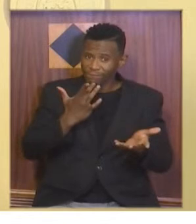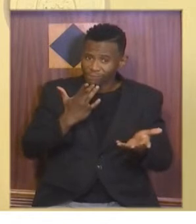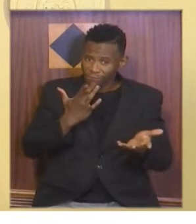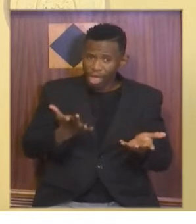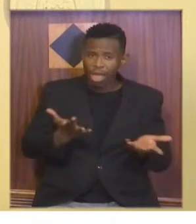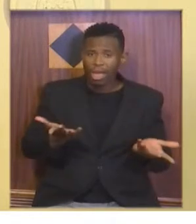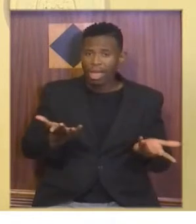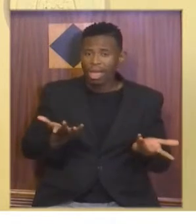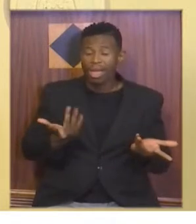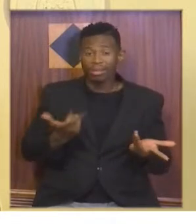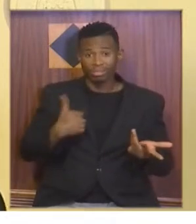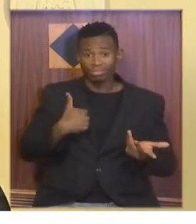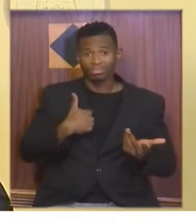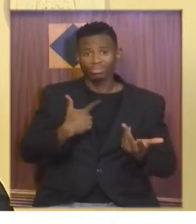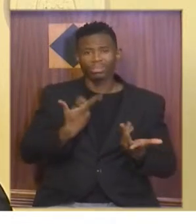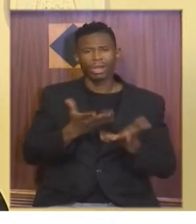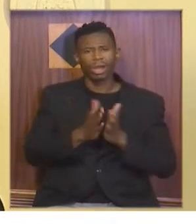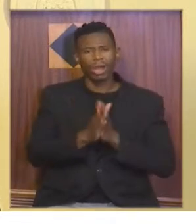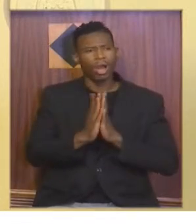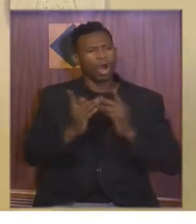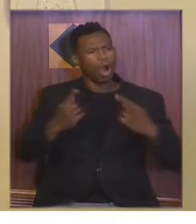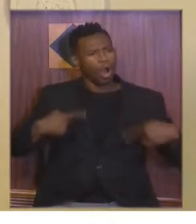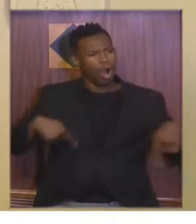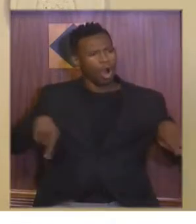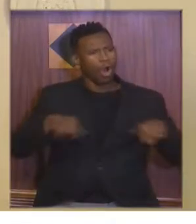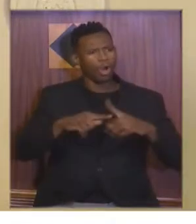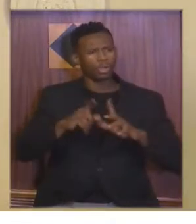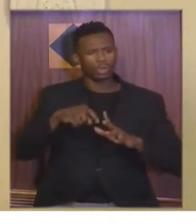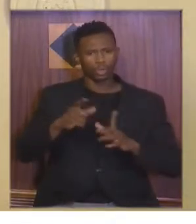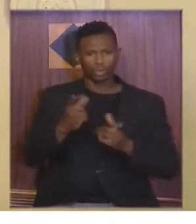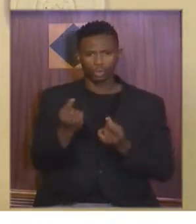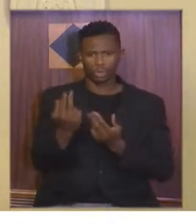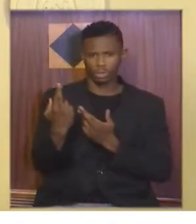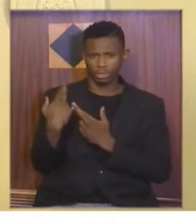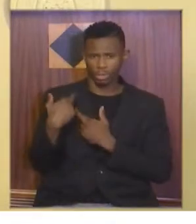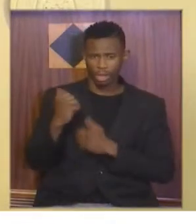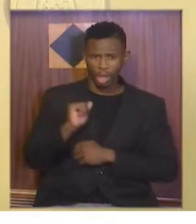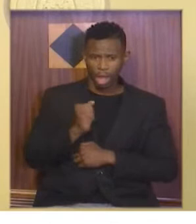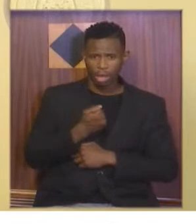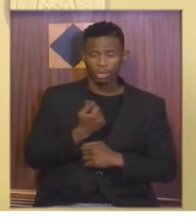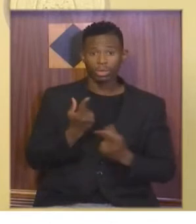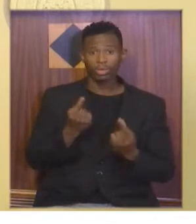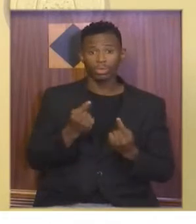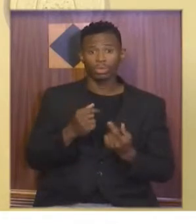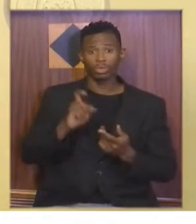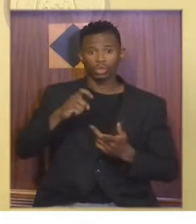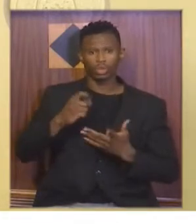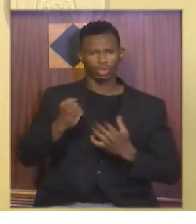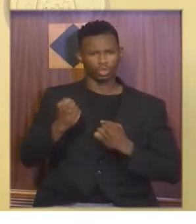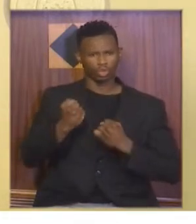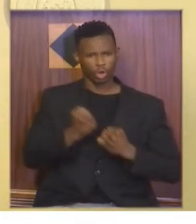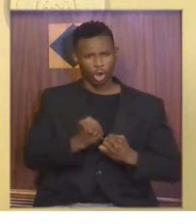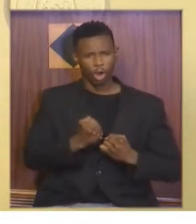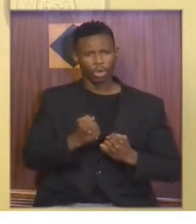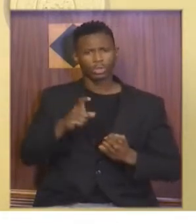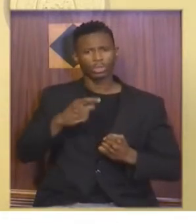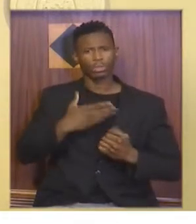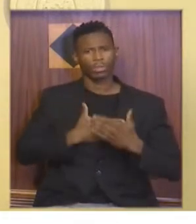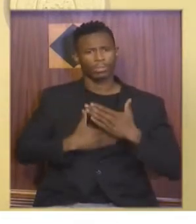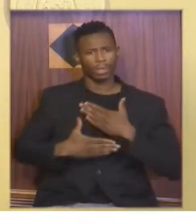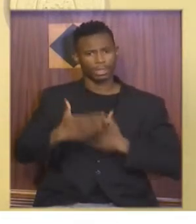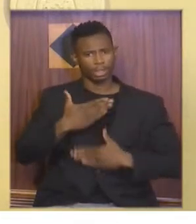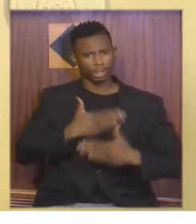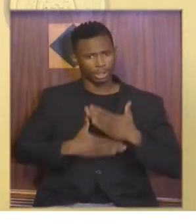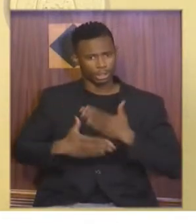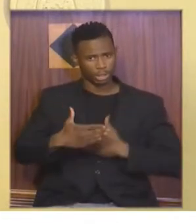I called on all of us to play our part and said to be courageous, to be patient,